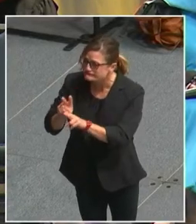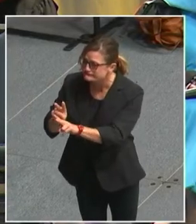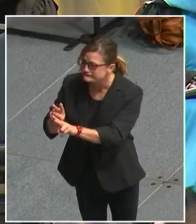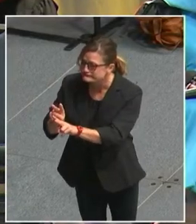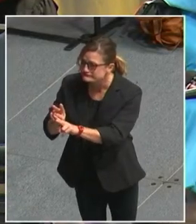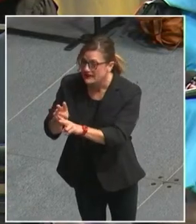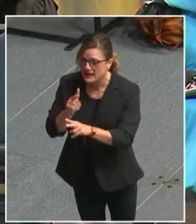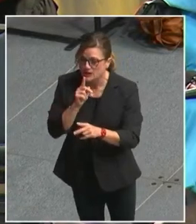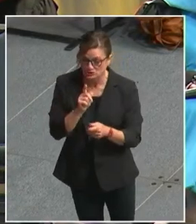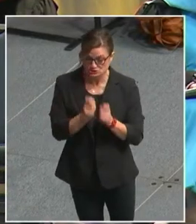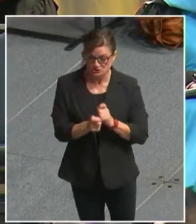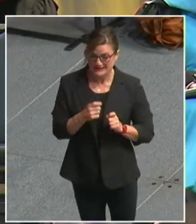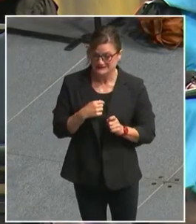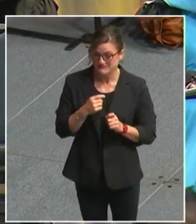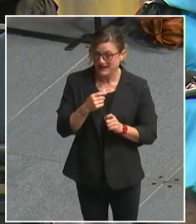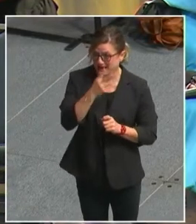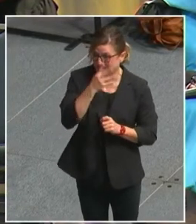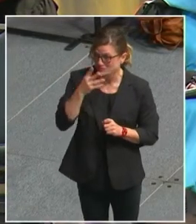status.